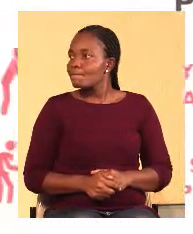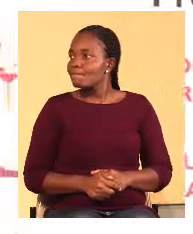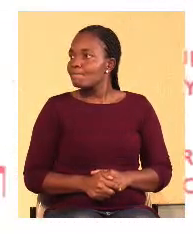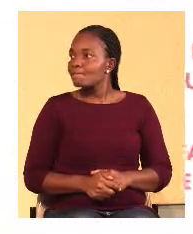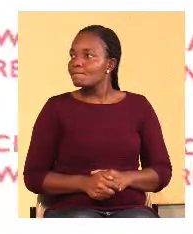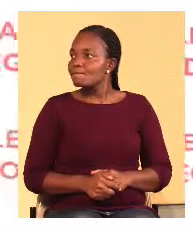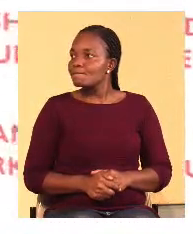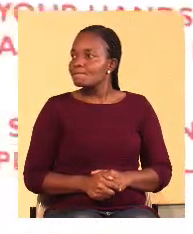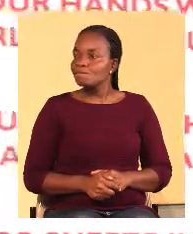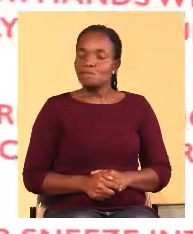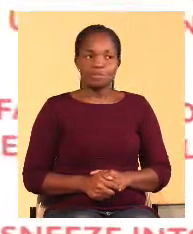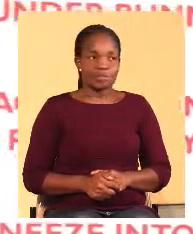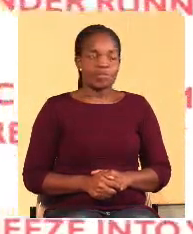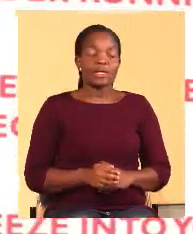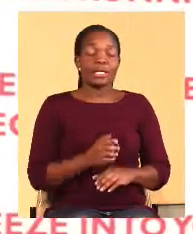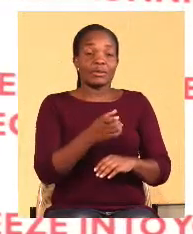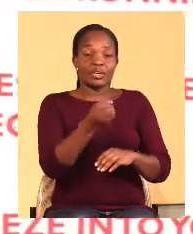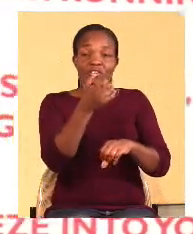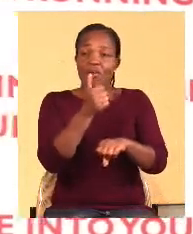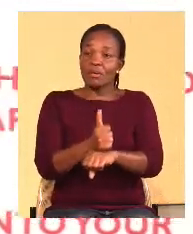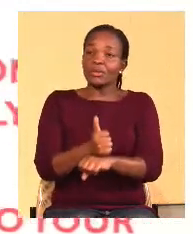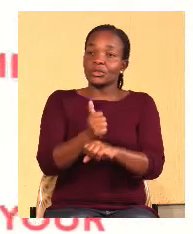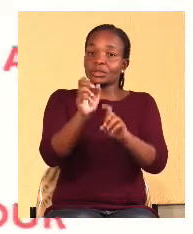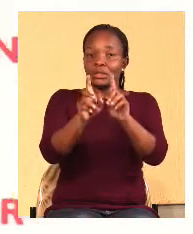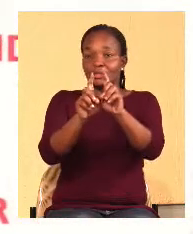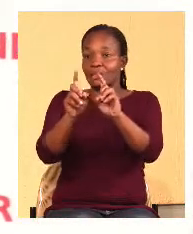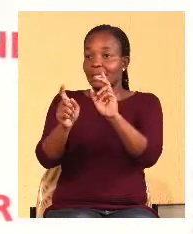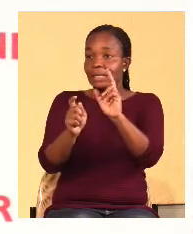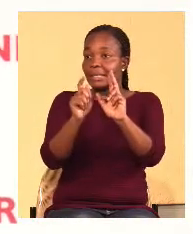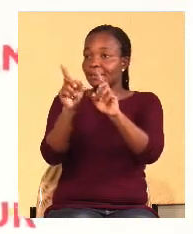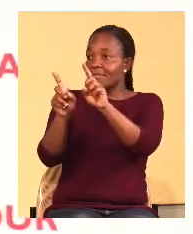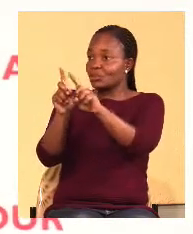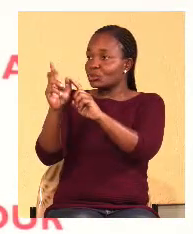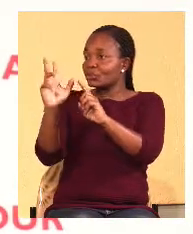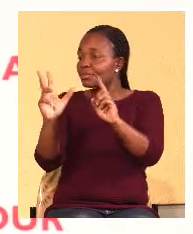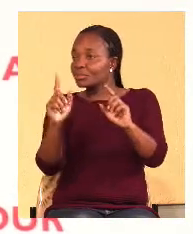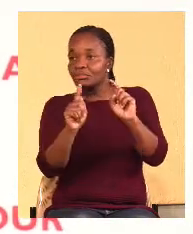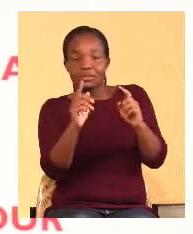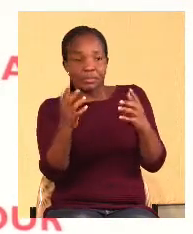fact, that we will be opening the questions to the general public. So